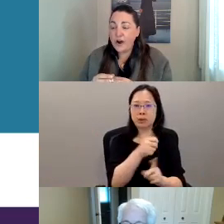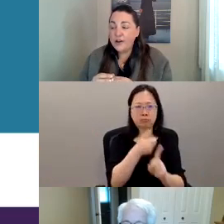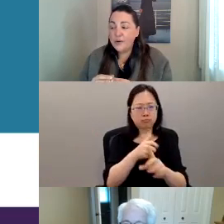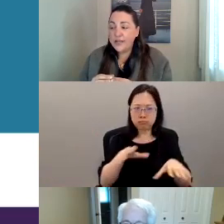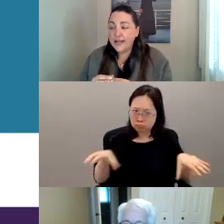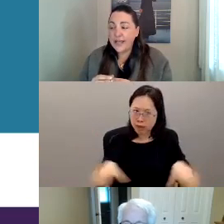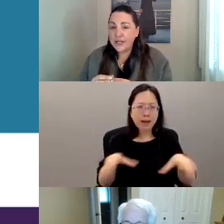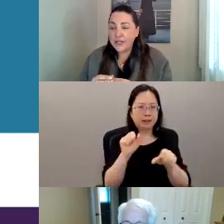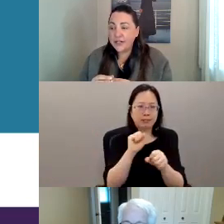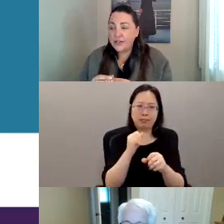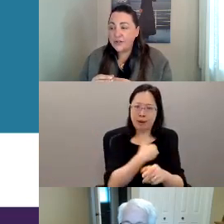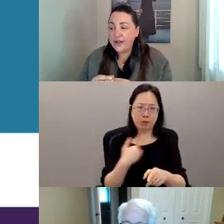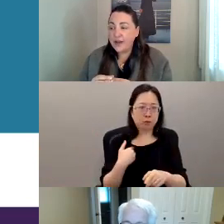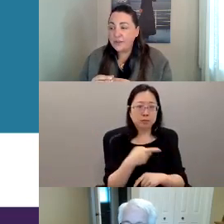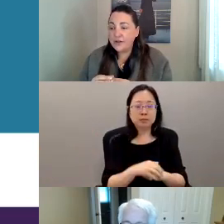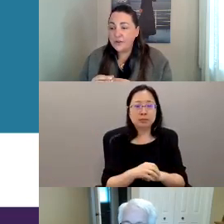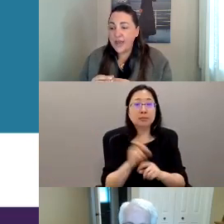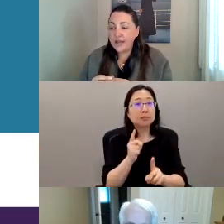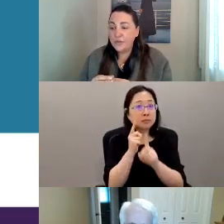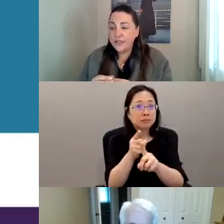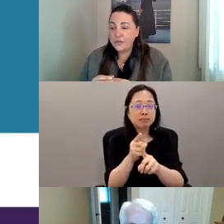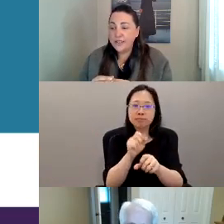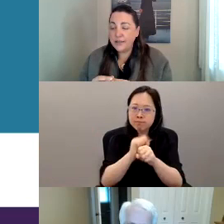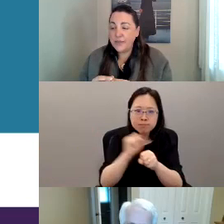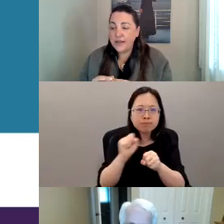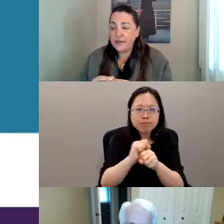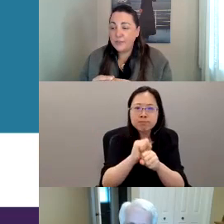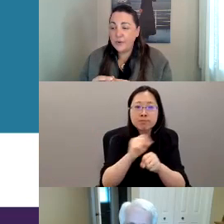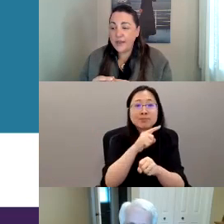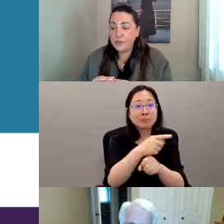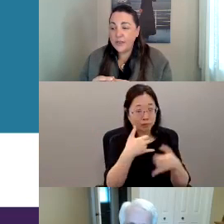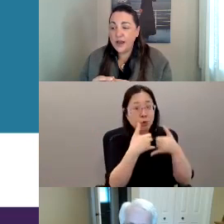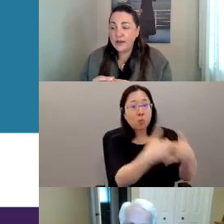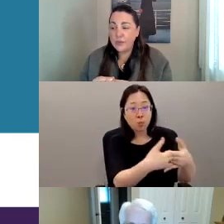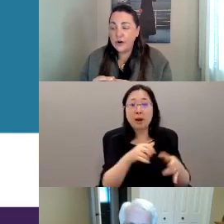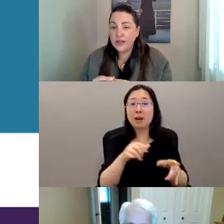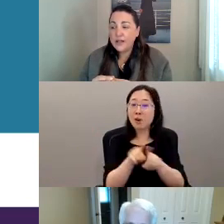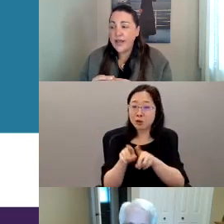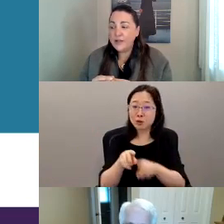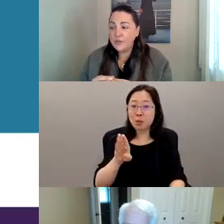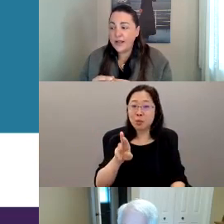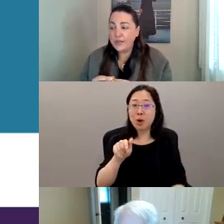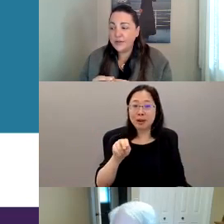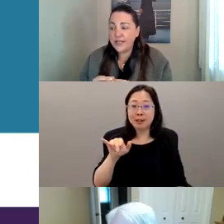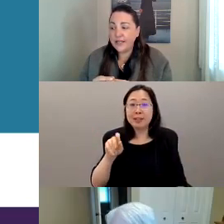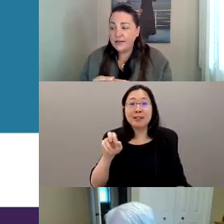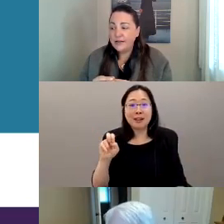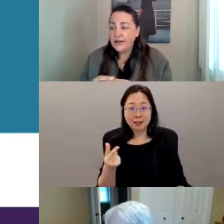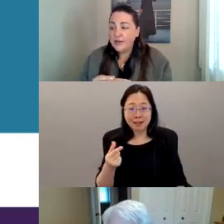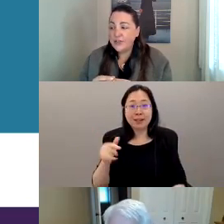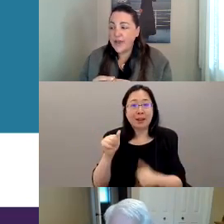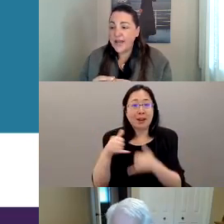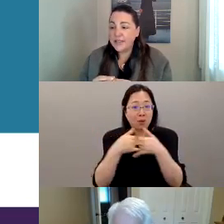With her ongoing dedication to the network, Joanne was the recipient of the Brian Young Award in